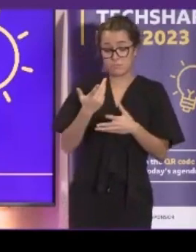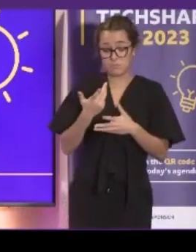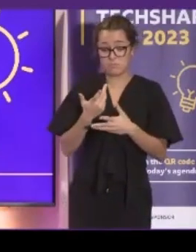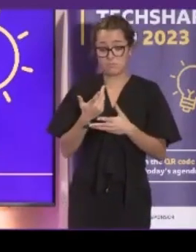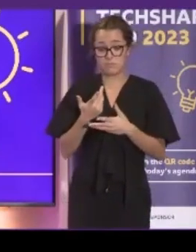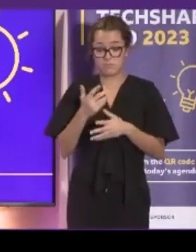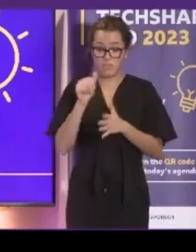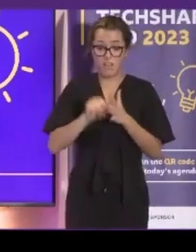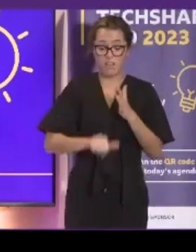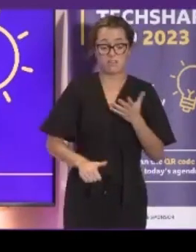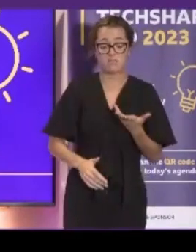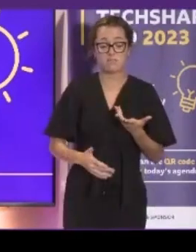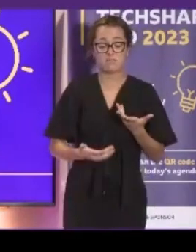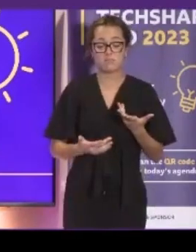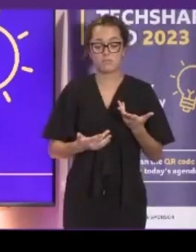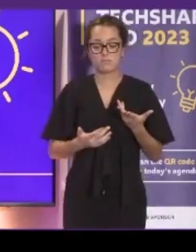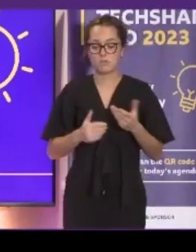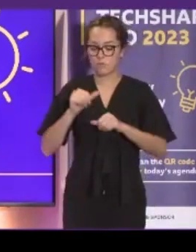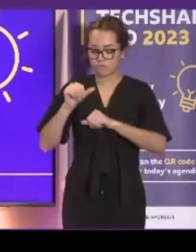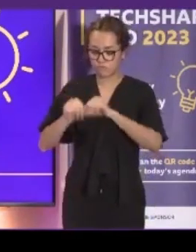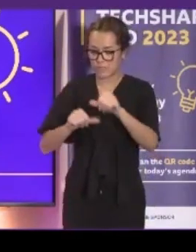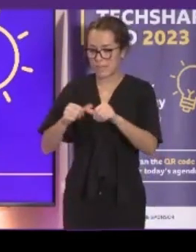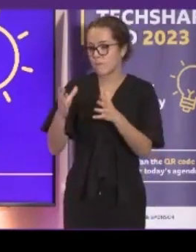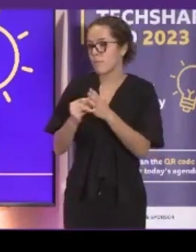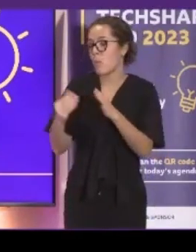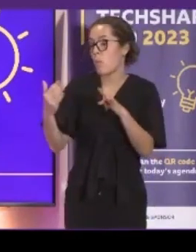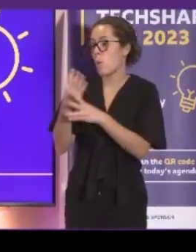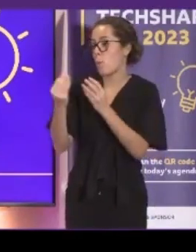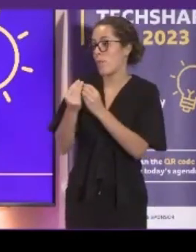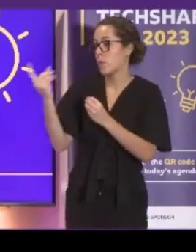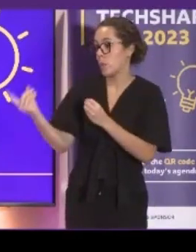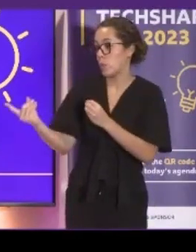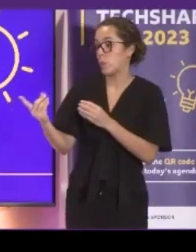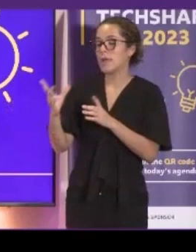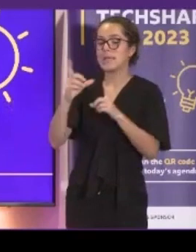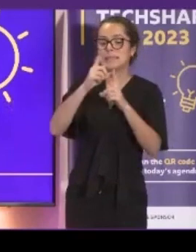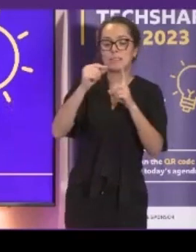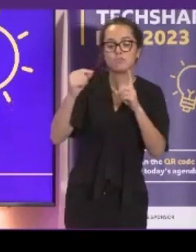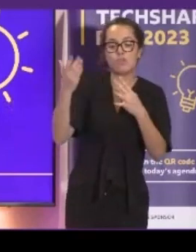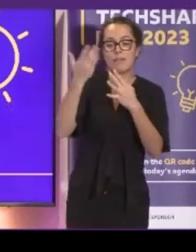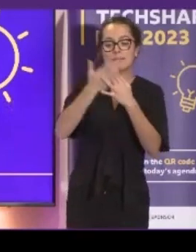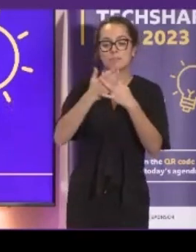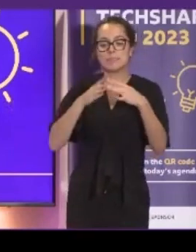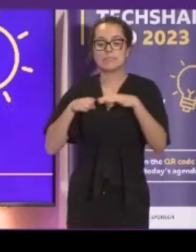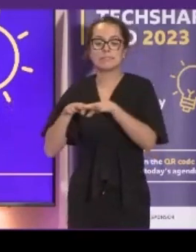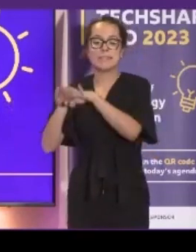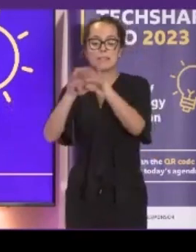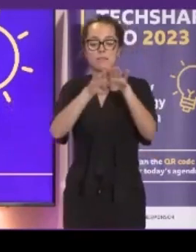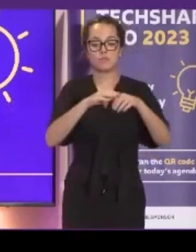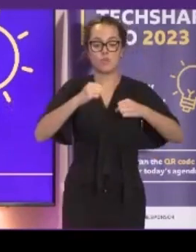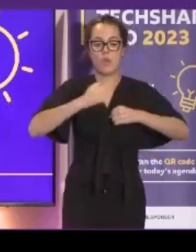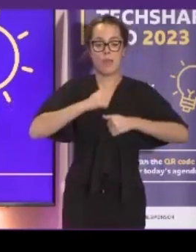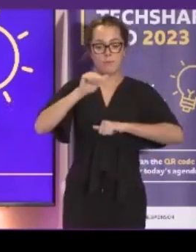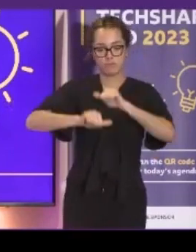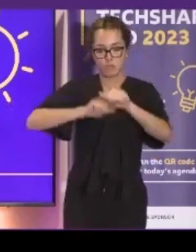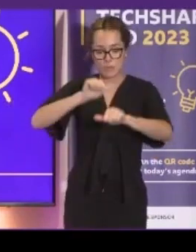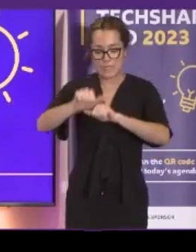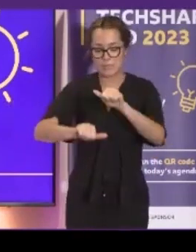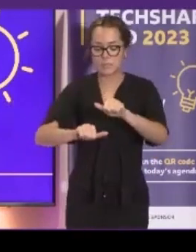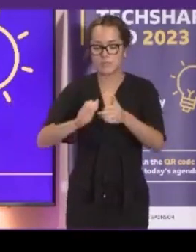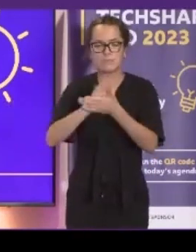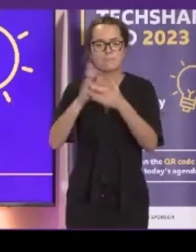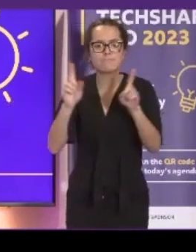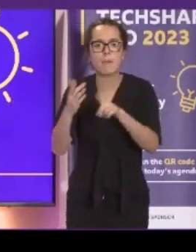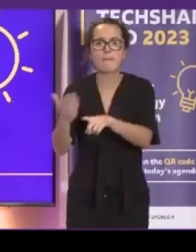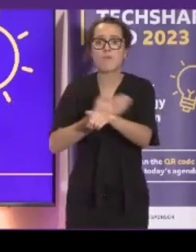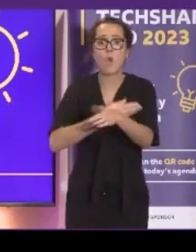we now, through processes that we've worked with you, we've built in digital accessibility standards to our RFP process, which means before we've even got